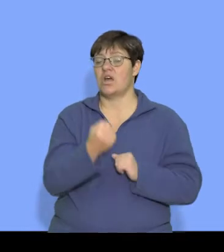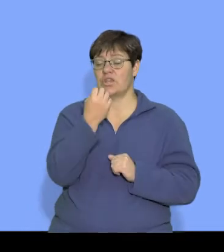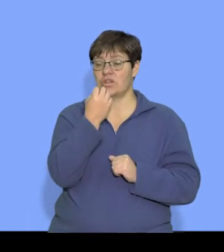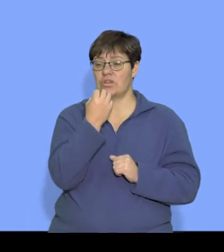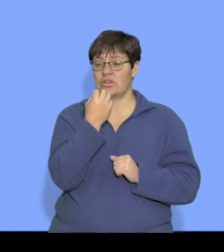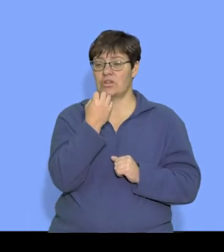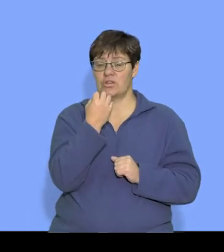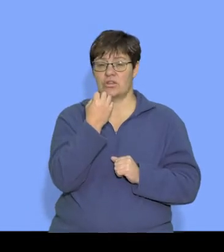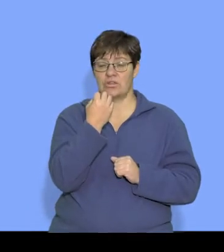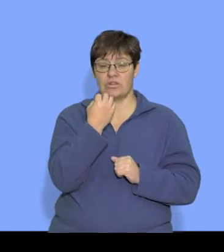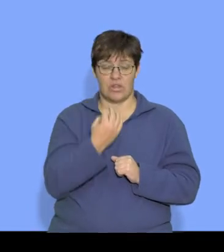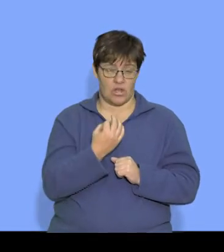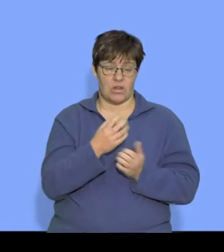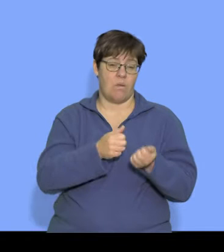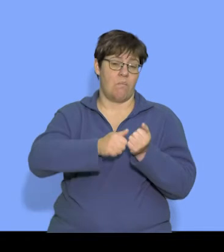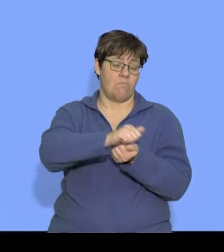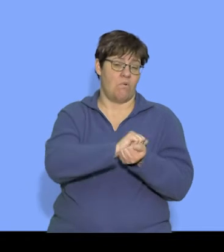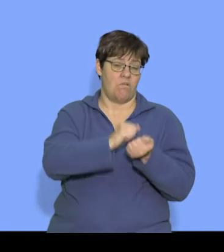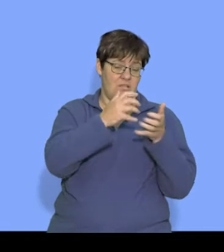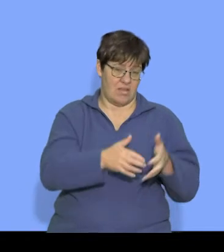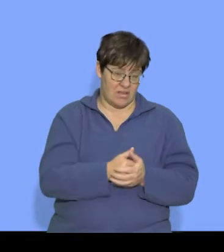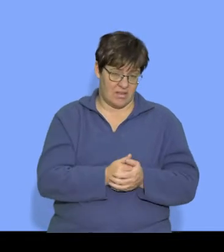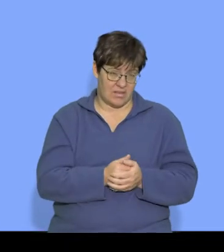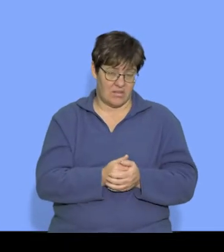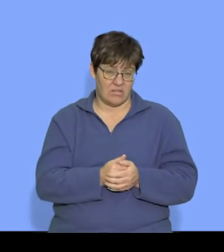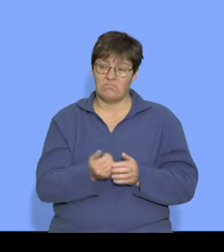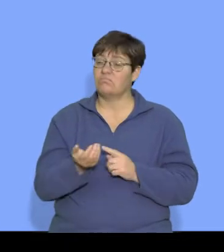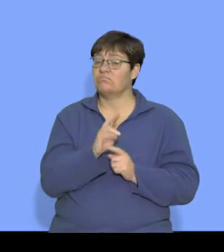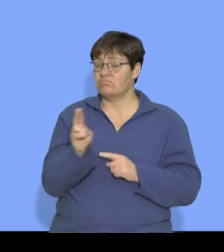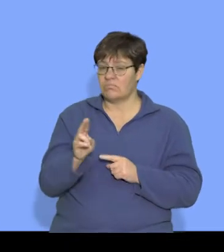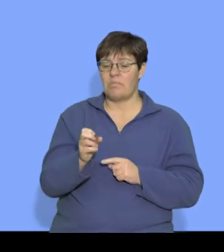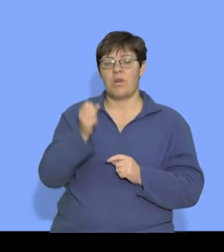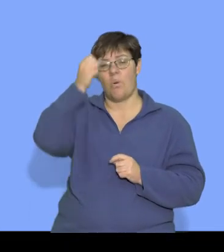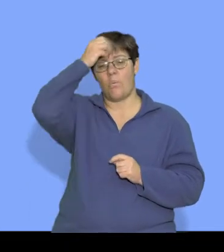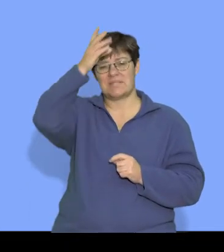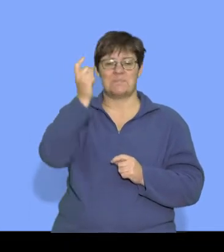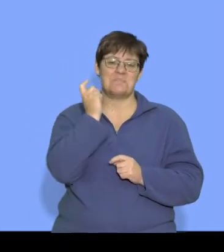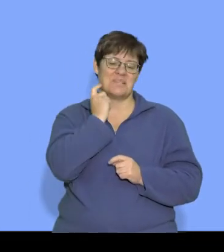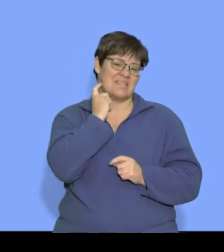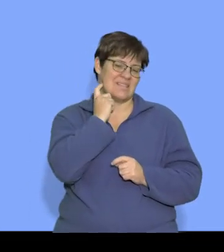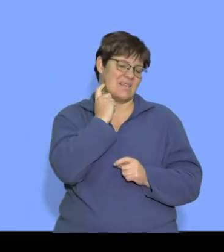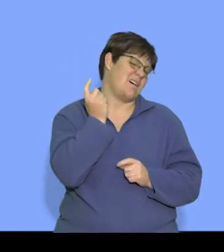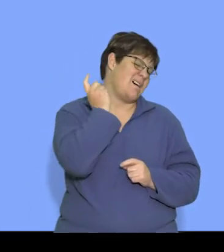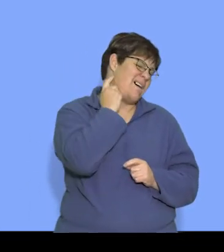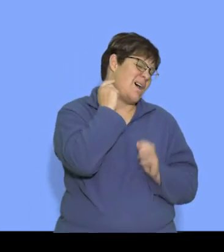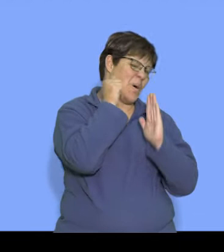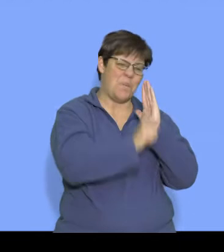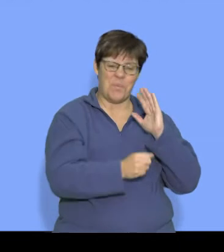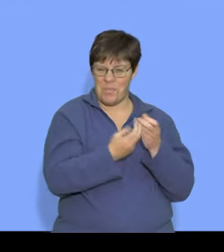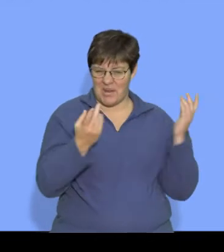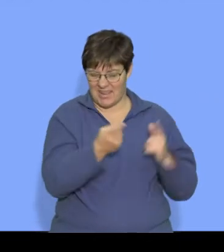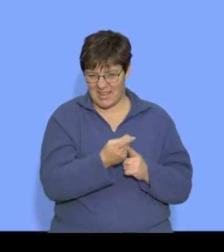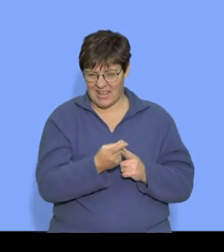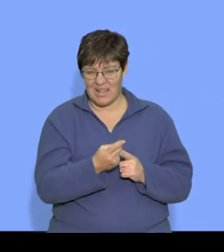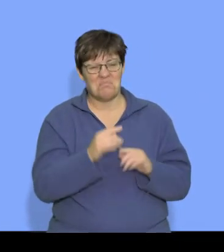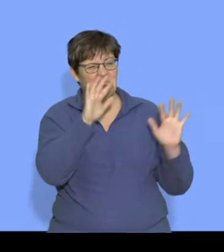your third molars, and this is often referred to as your wisdom teeth. And so we find that some of us